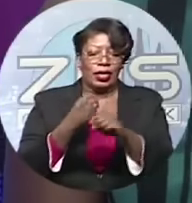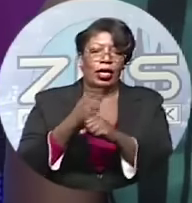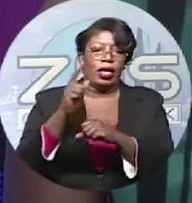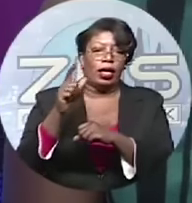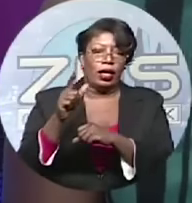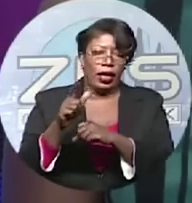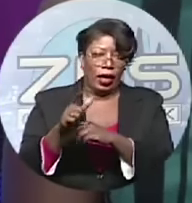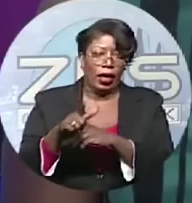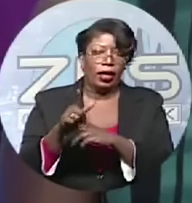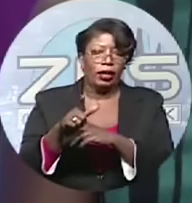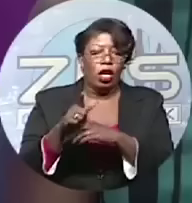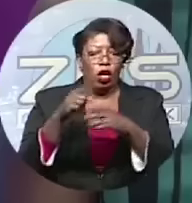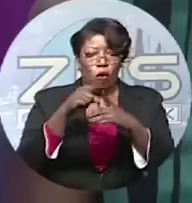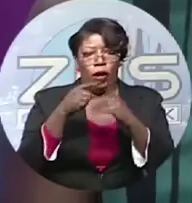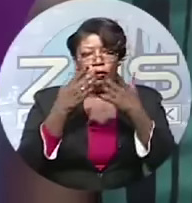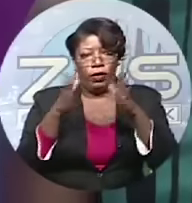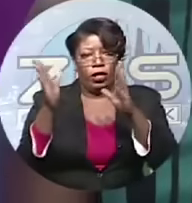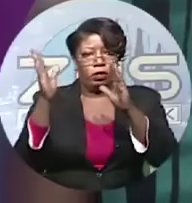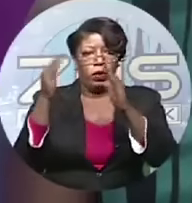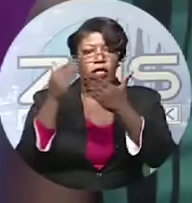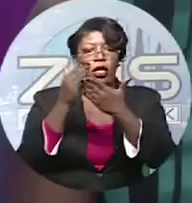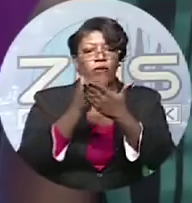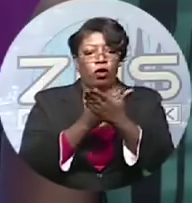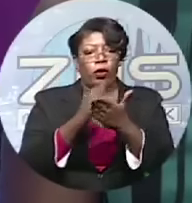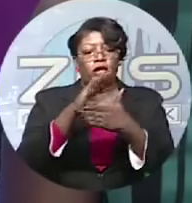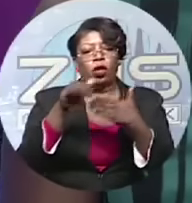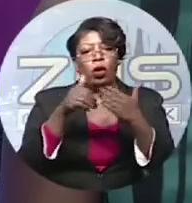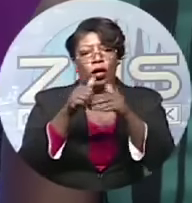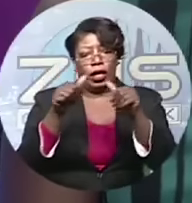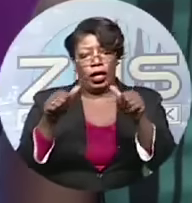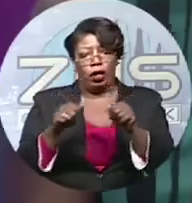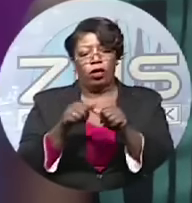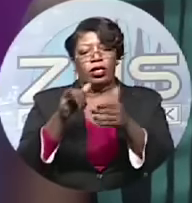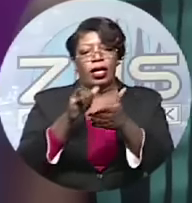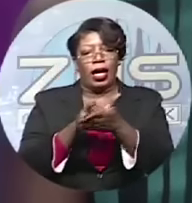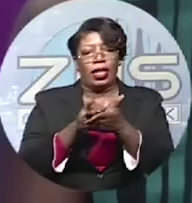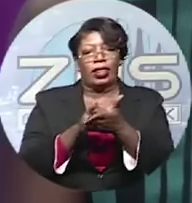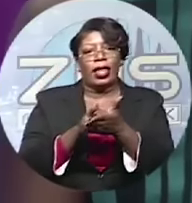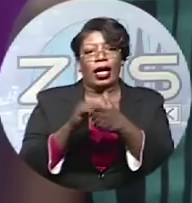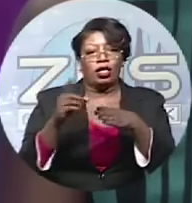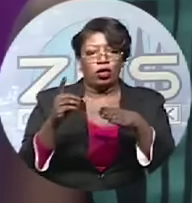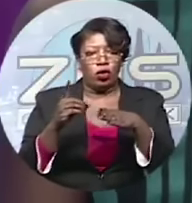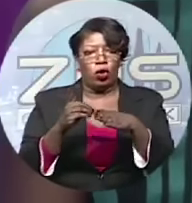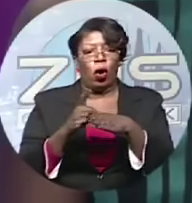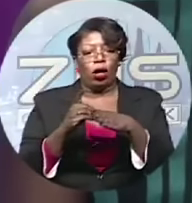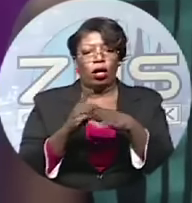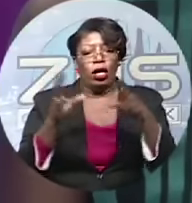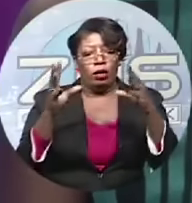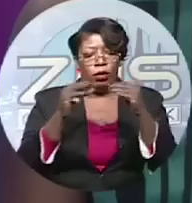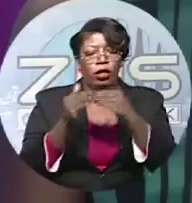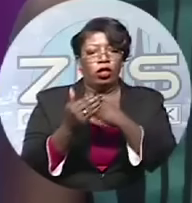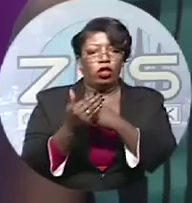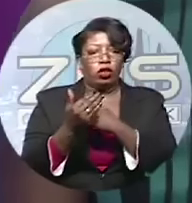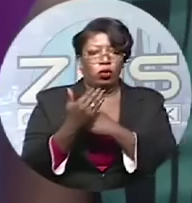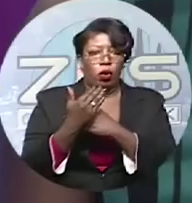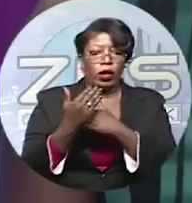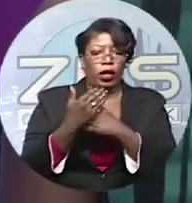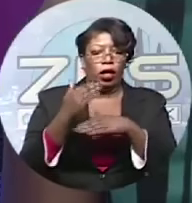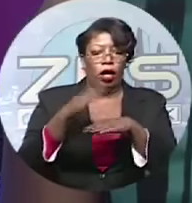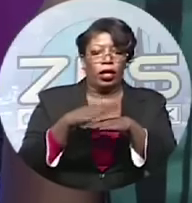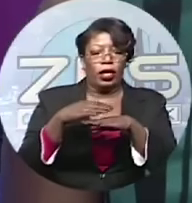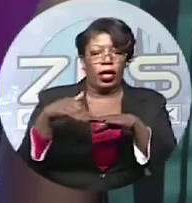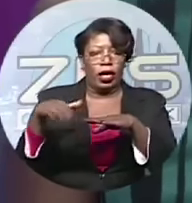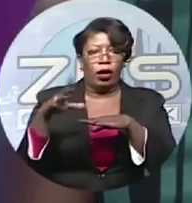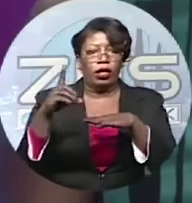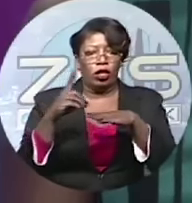once completed, officials anticipate improvements in every aspect at that facility. During a press conference this morning on site, the transport